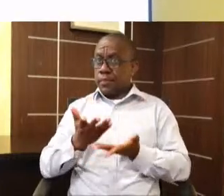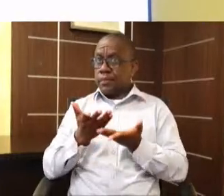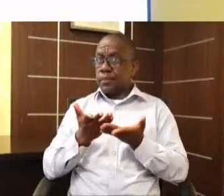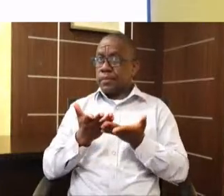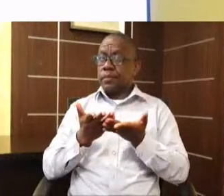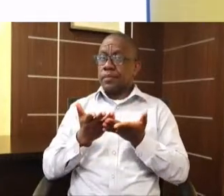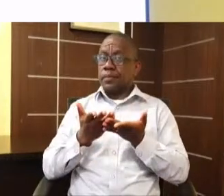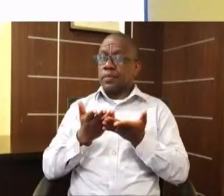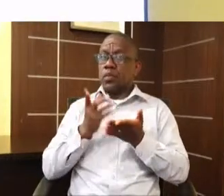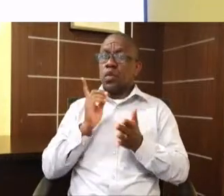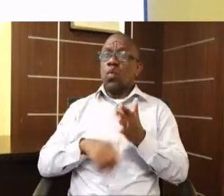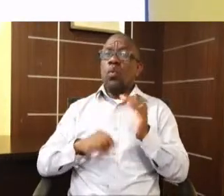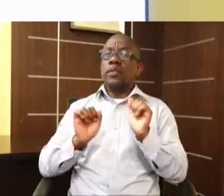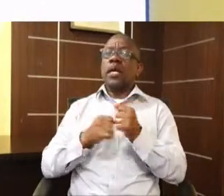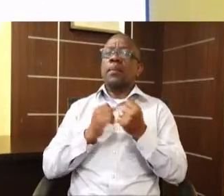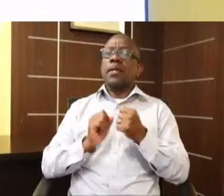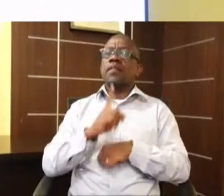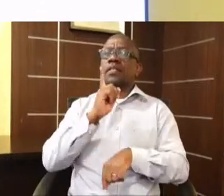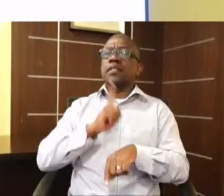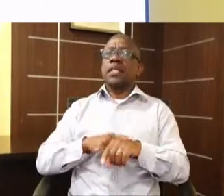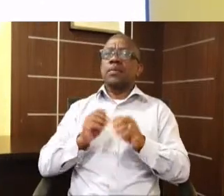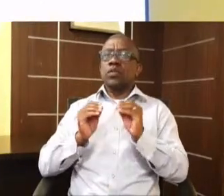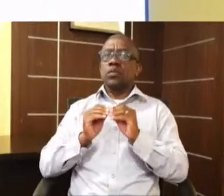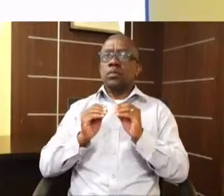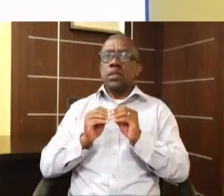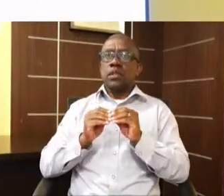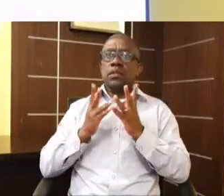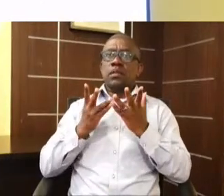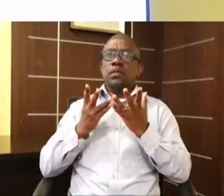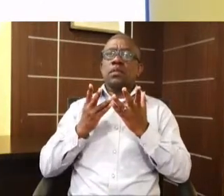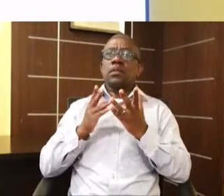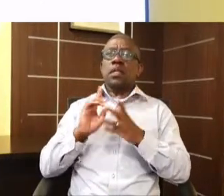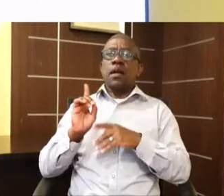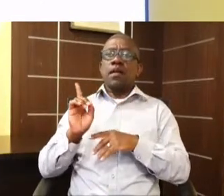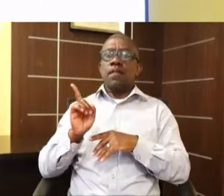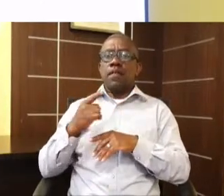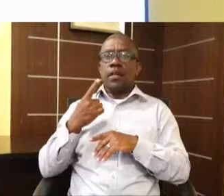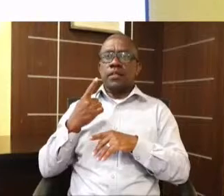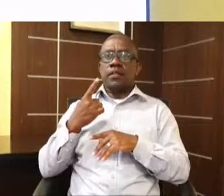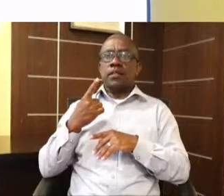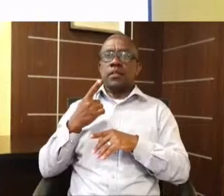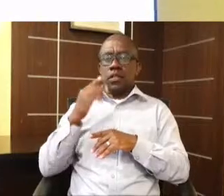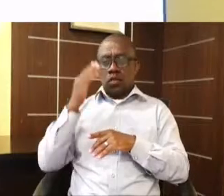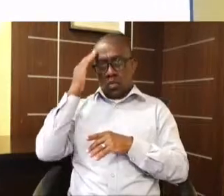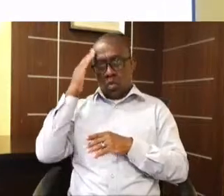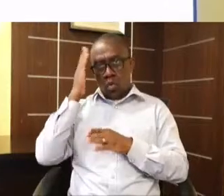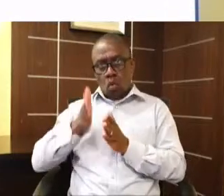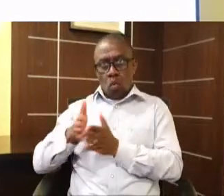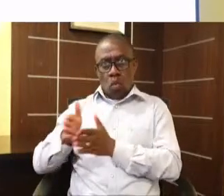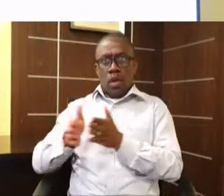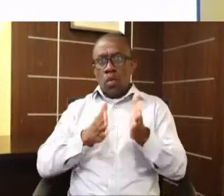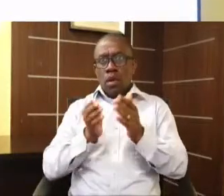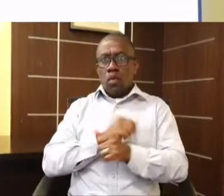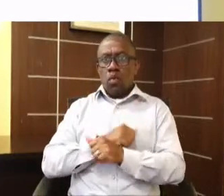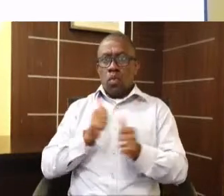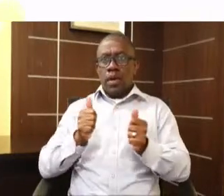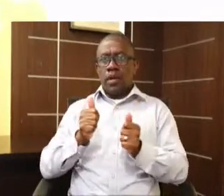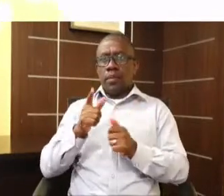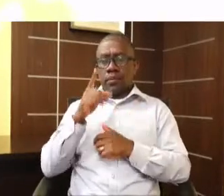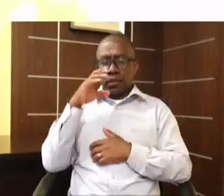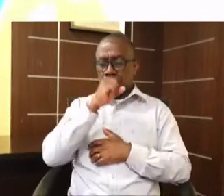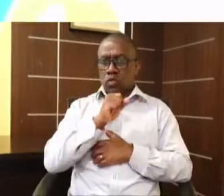What comes to your mind the first time you're raped? What's the, okay, you know the right channel, but assuming you are very